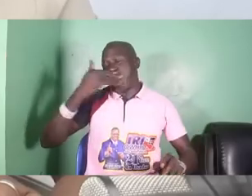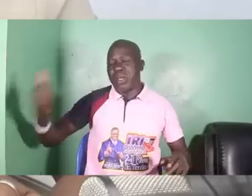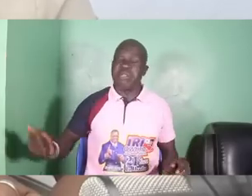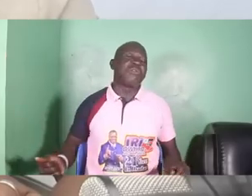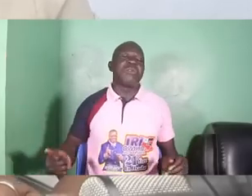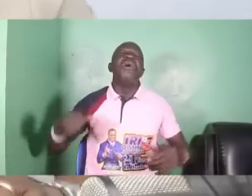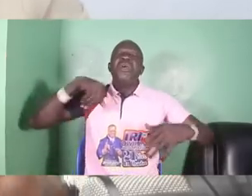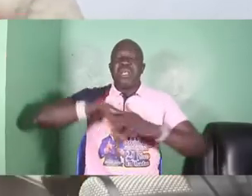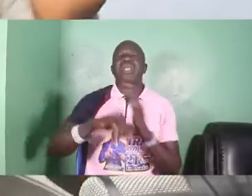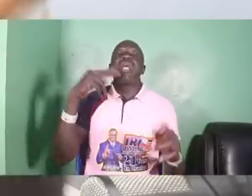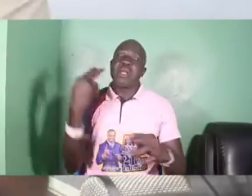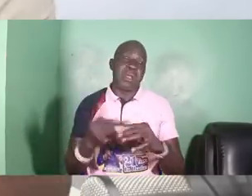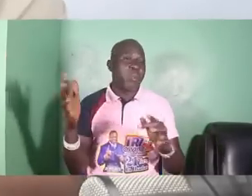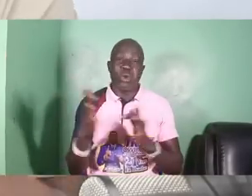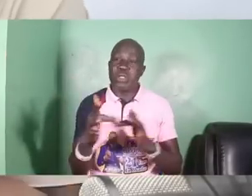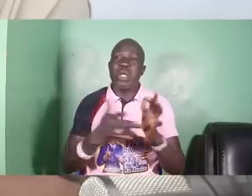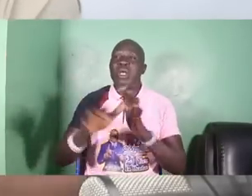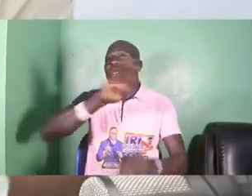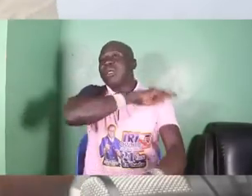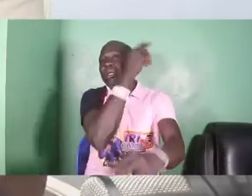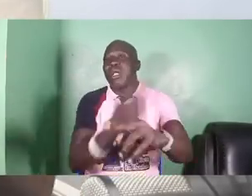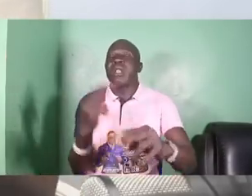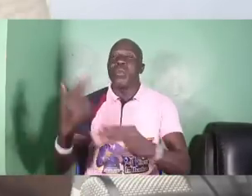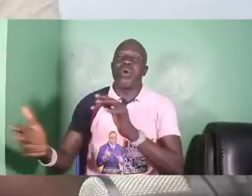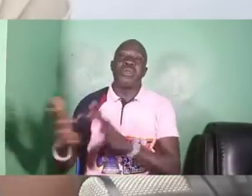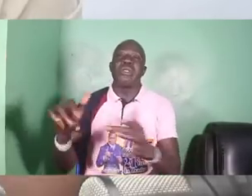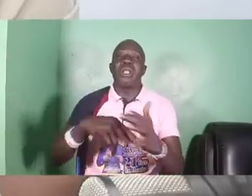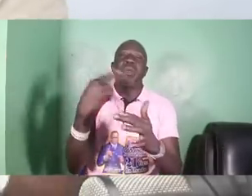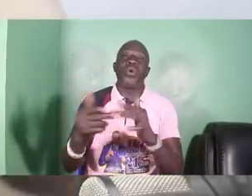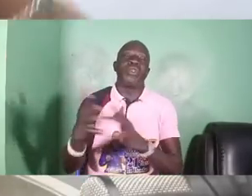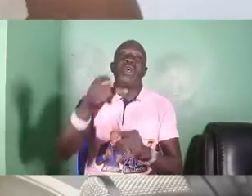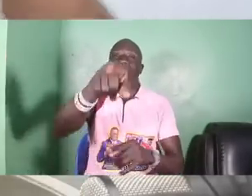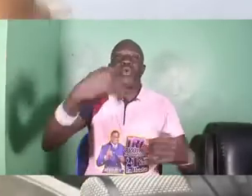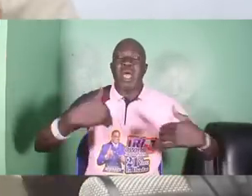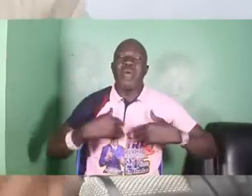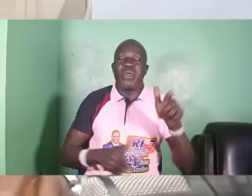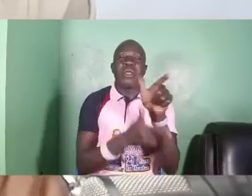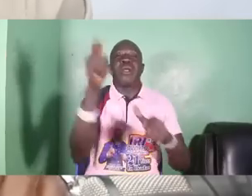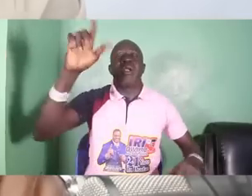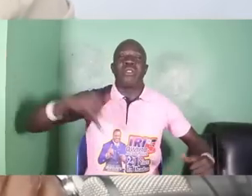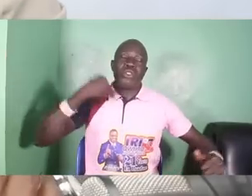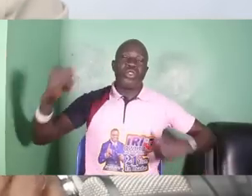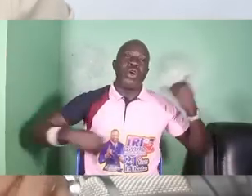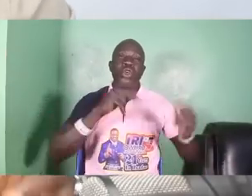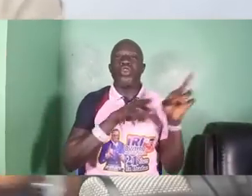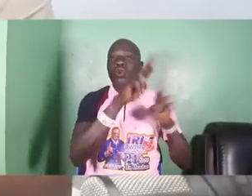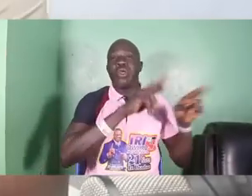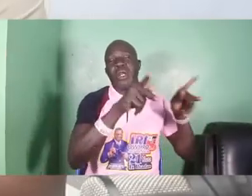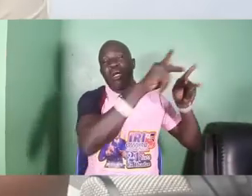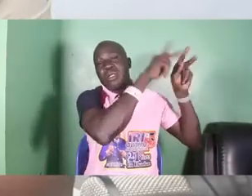my possible ah, in the name of Jesus. In the name of no, Jesus. In the name of Jesus. Wane ayo la. Wane shebi